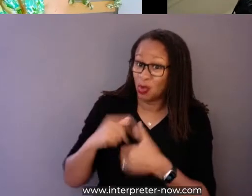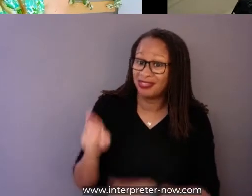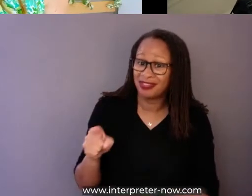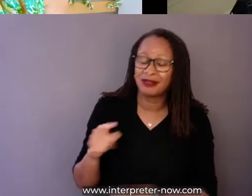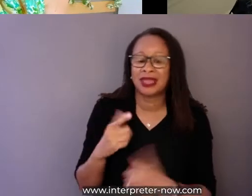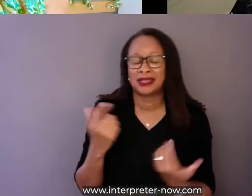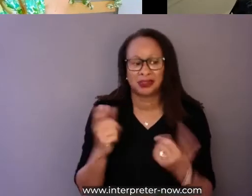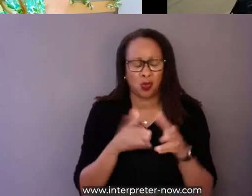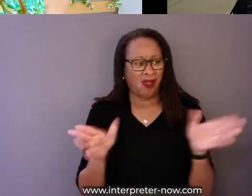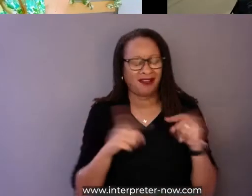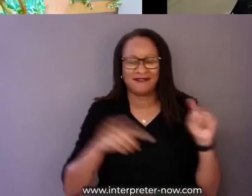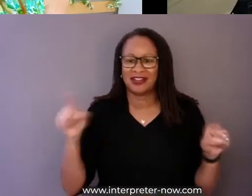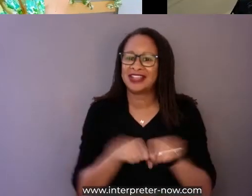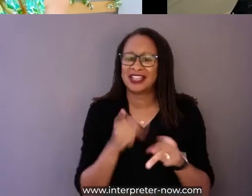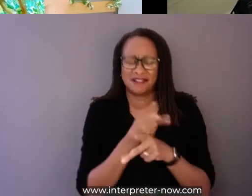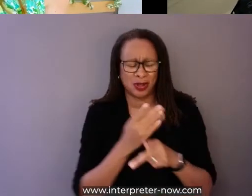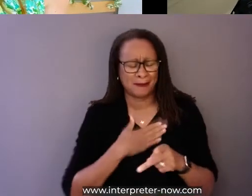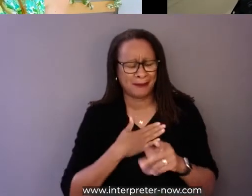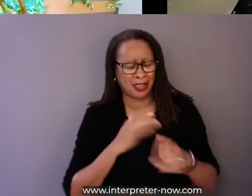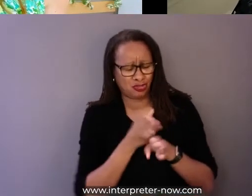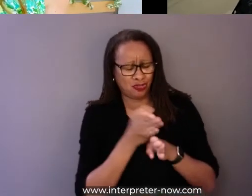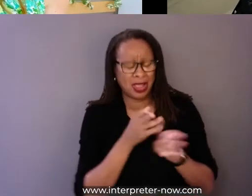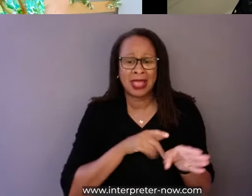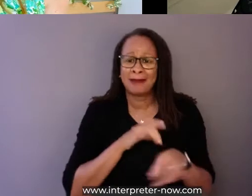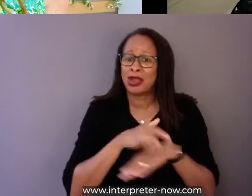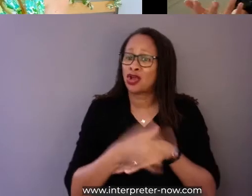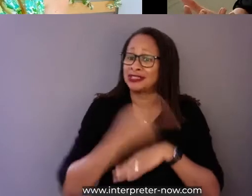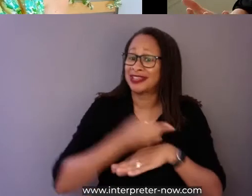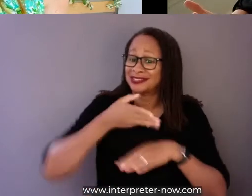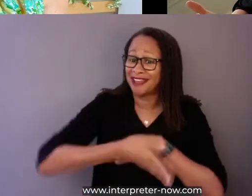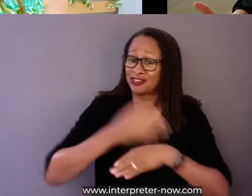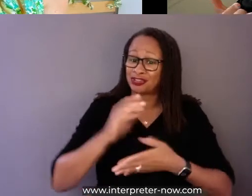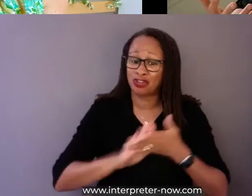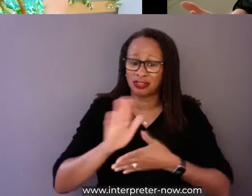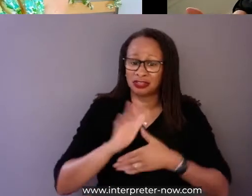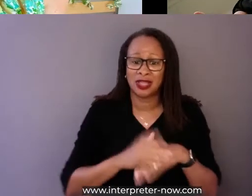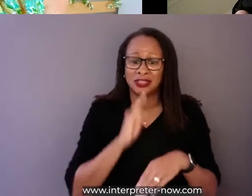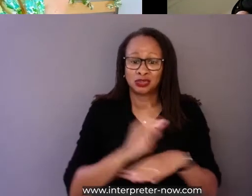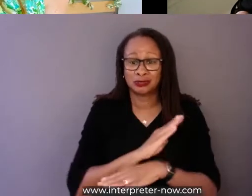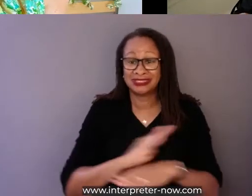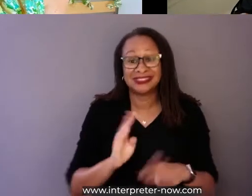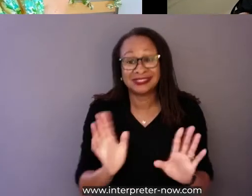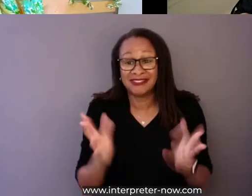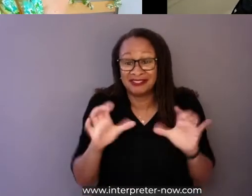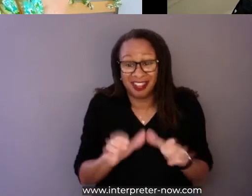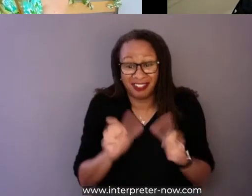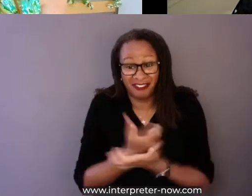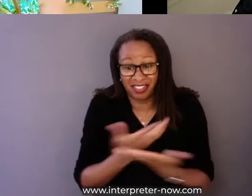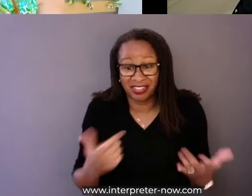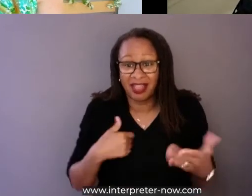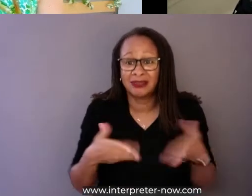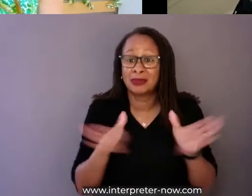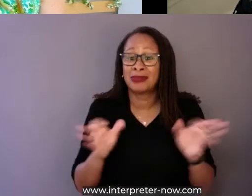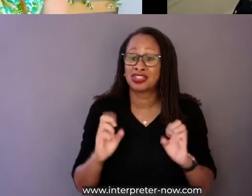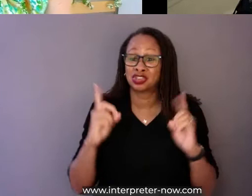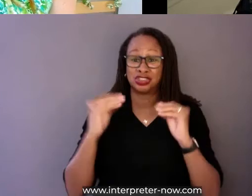my career in, you know, my early days of post-college. So I've literally done everything. I was a public